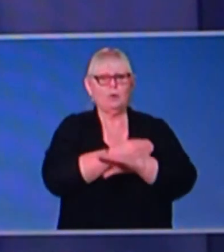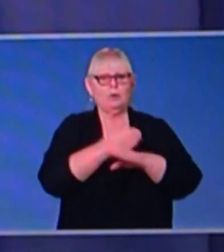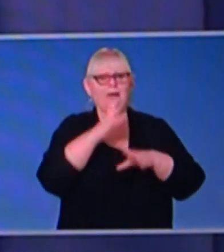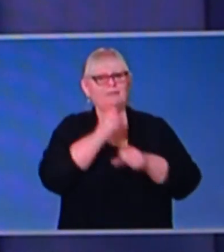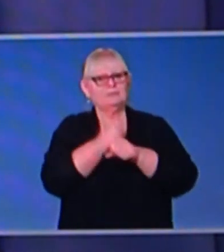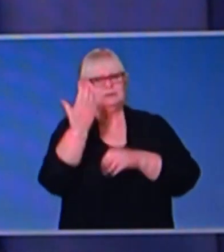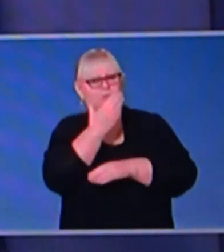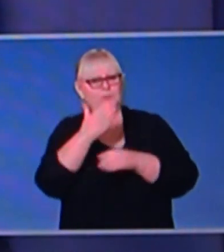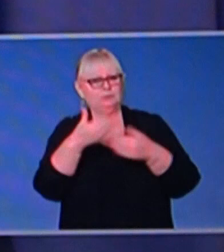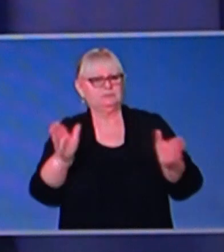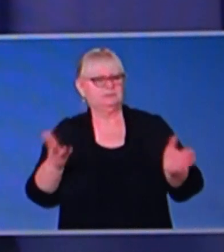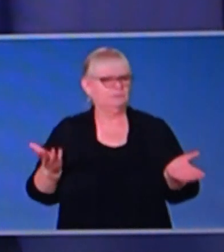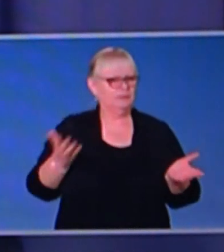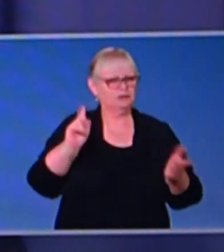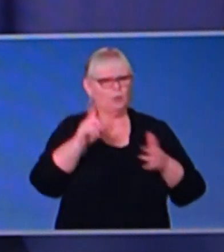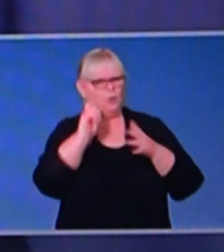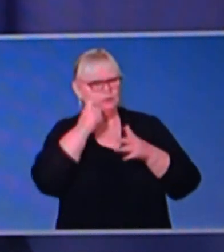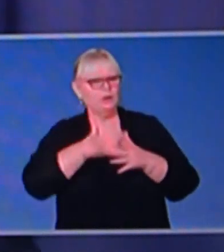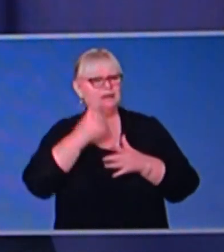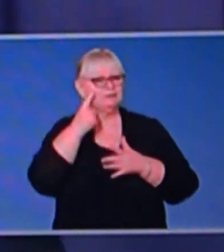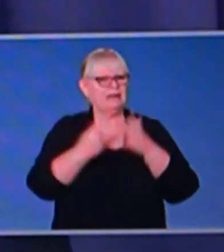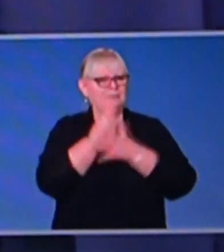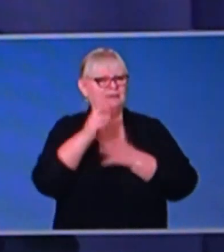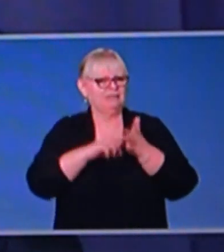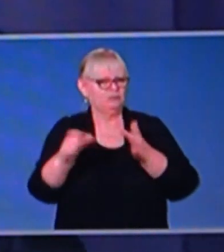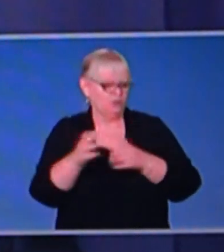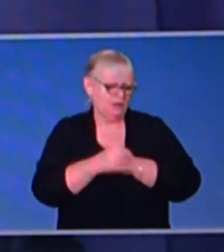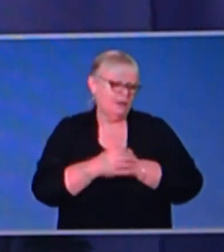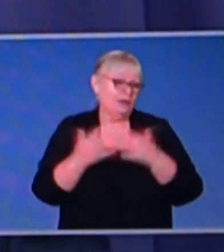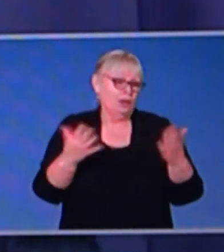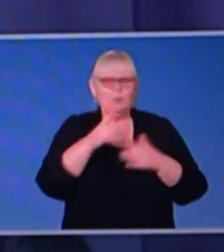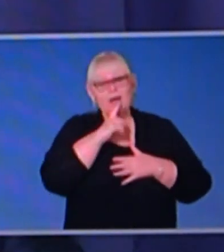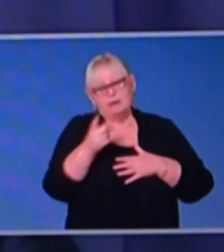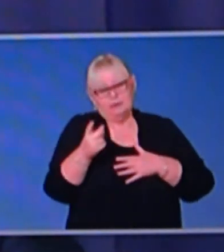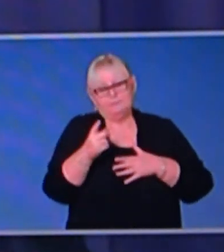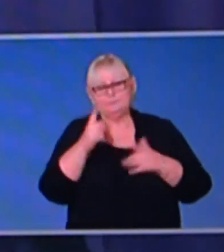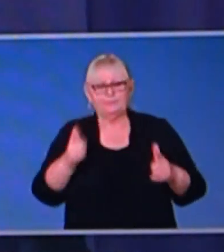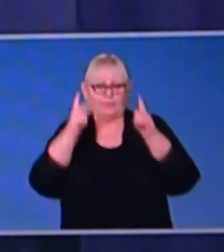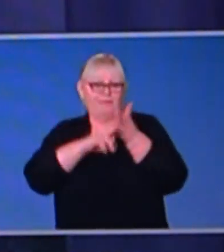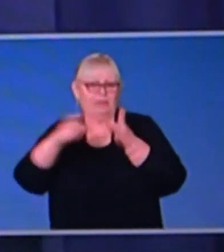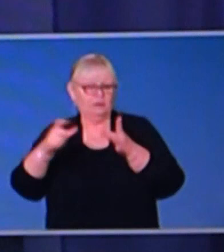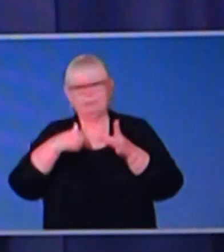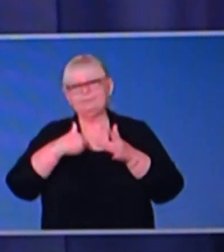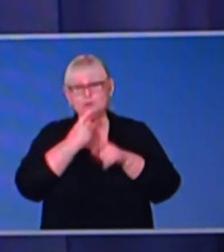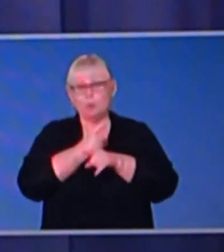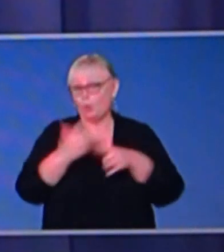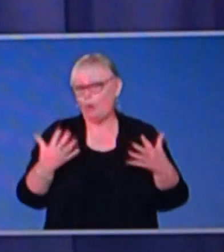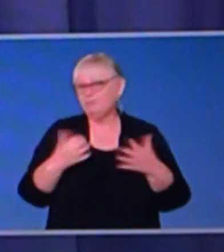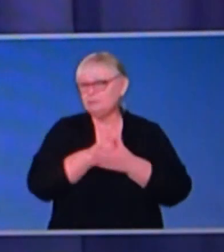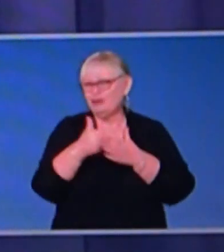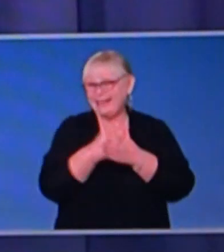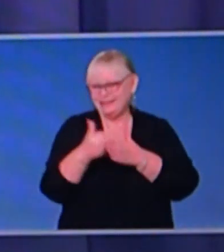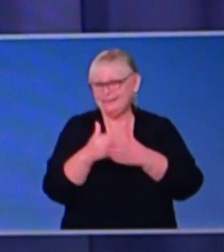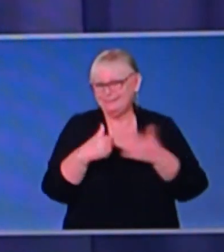see there, and what would you like to see done in Victoria on schools? Well, first of all, Dan and I, Premier and I, talk quite regularly, as you'd expect, as I do with